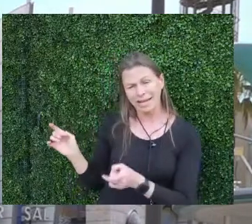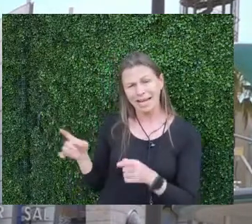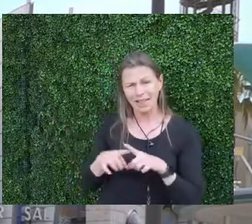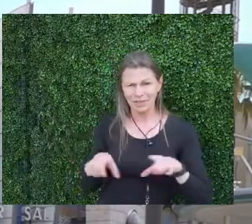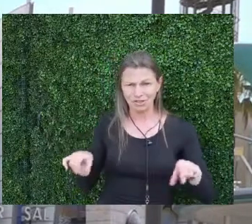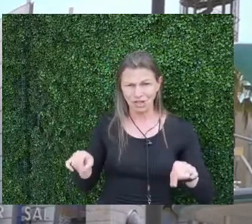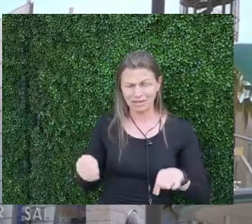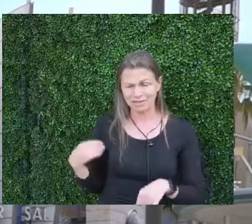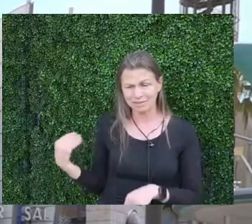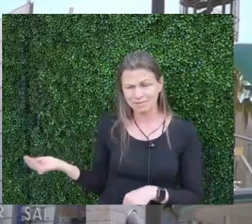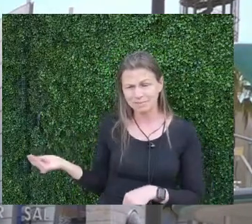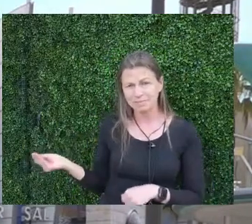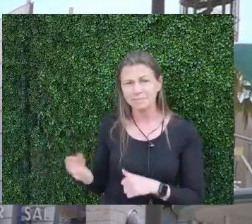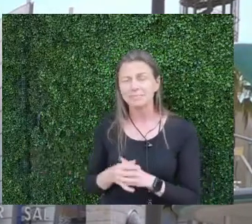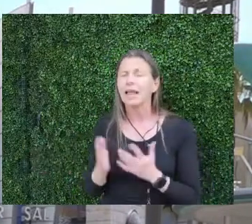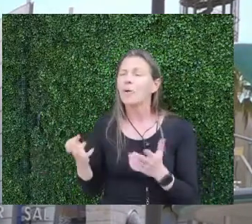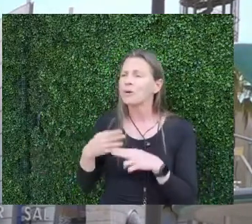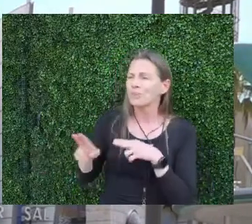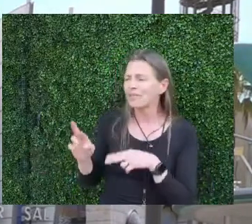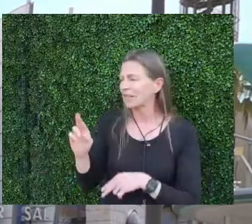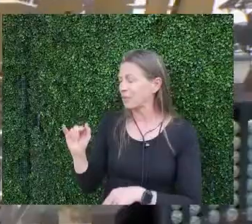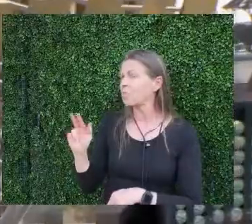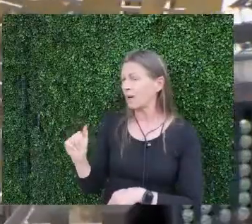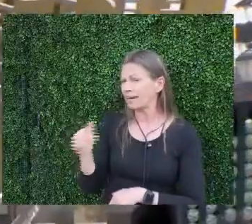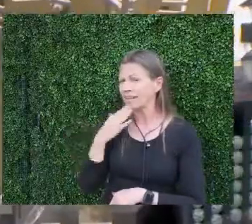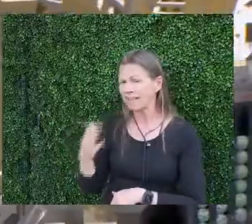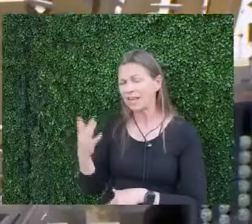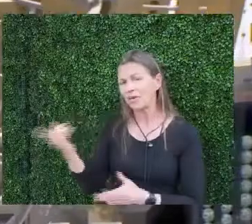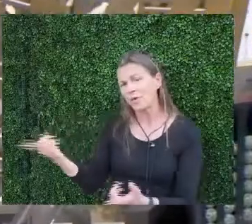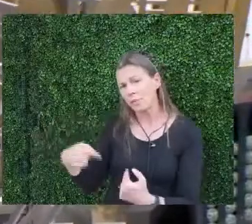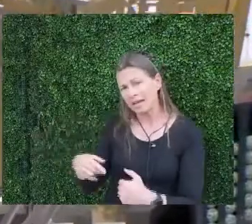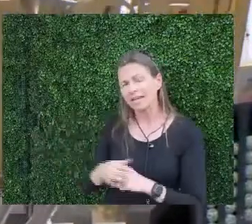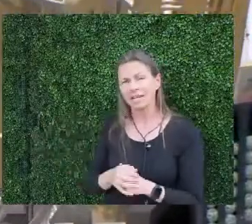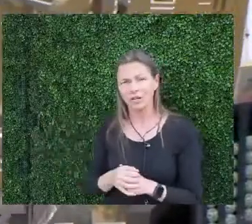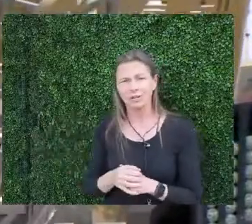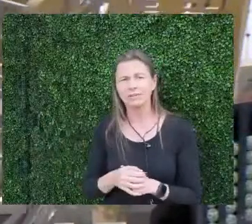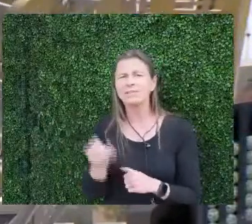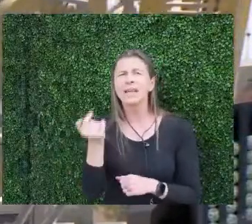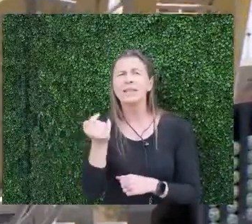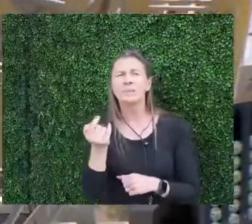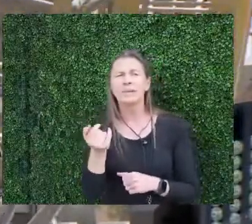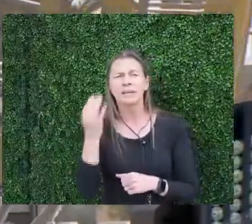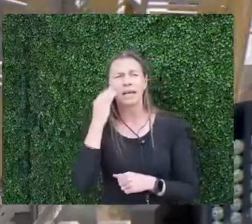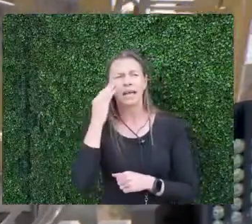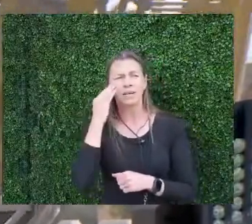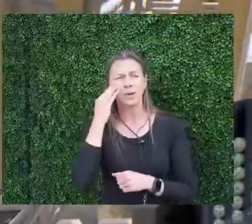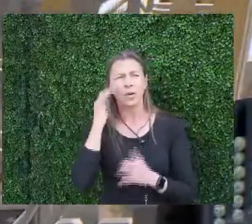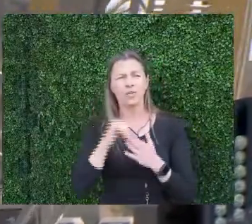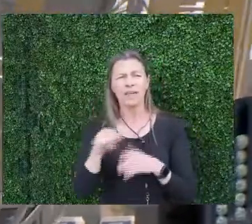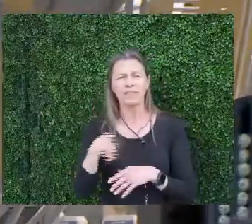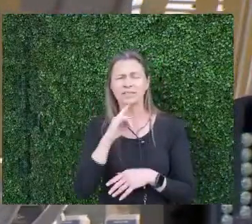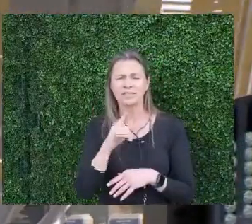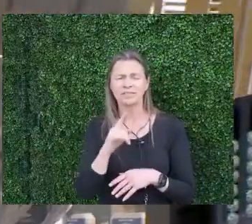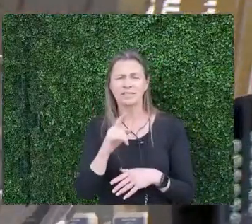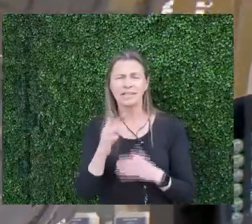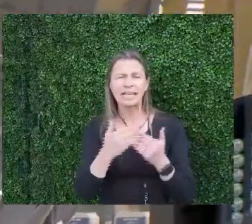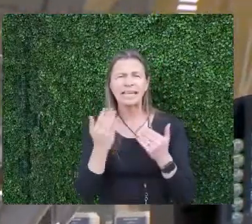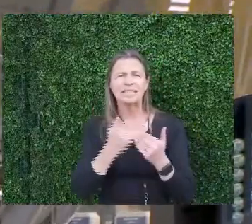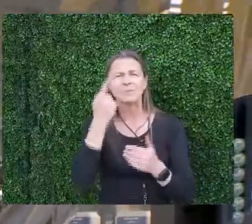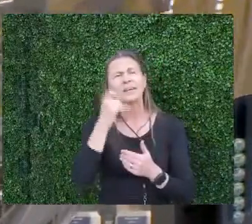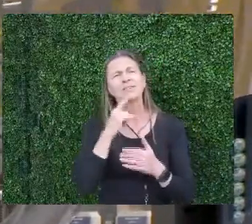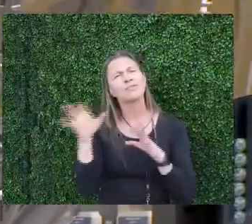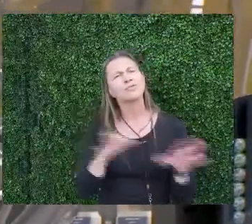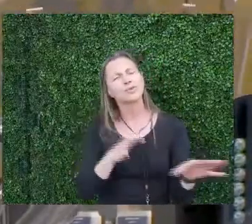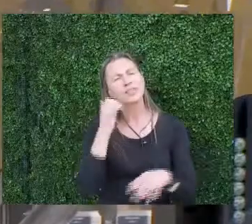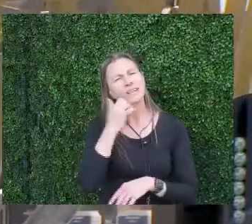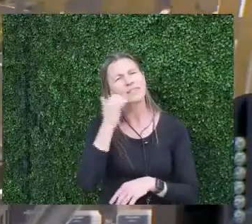want to just briefly, and Reina, thank you for being here. Just a little bit, and I know that this is, easy because you do this every